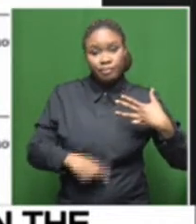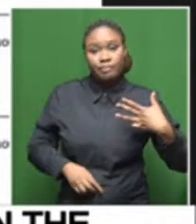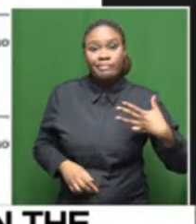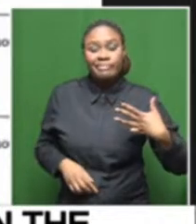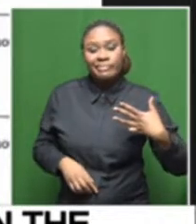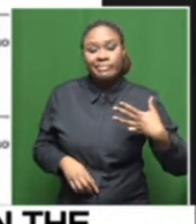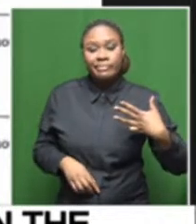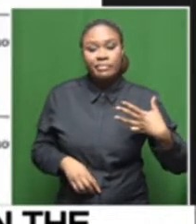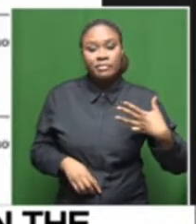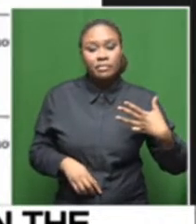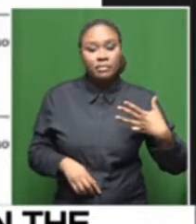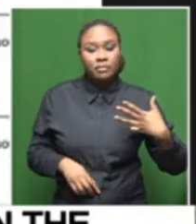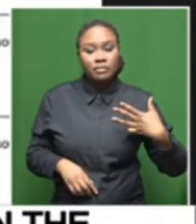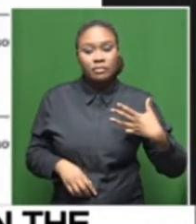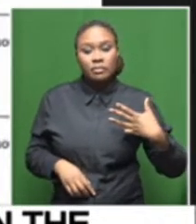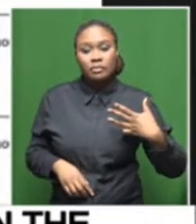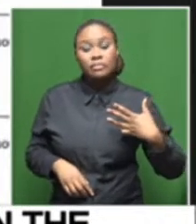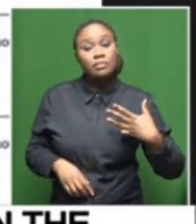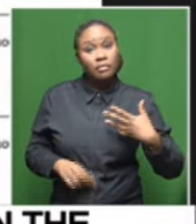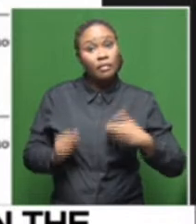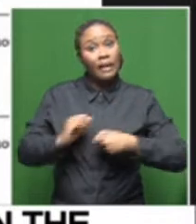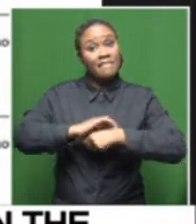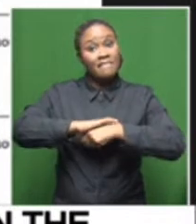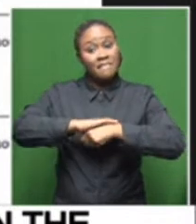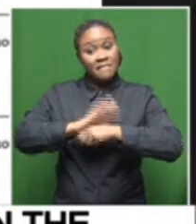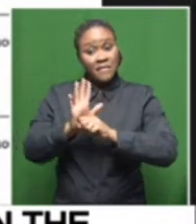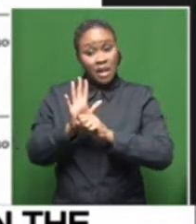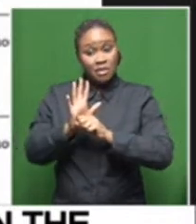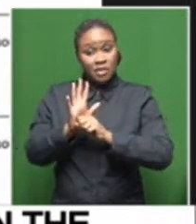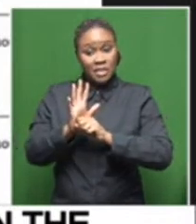whole virus vaccine.